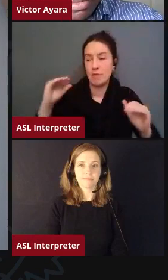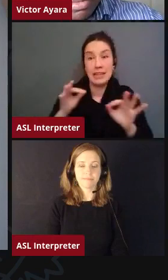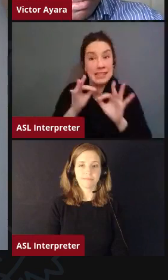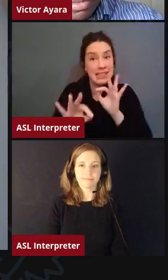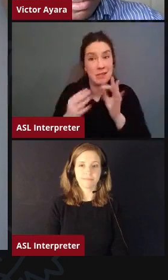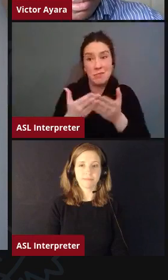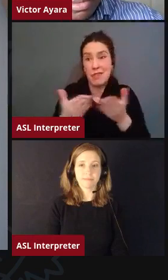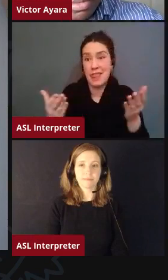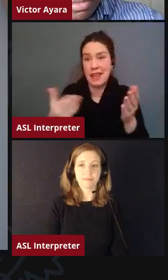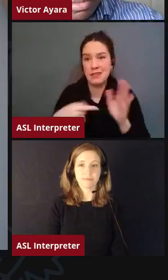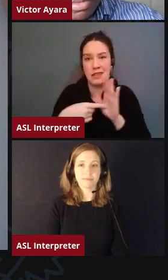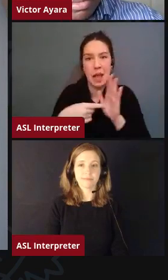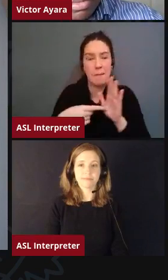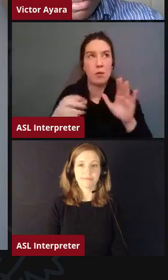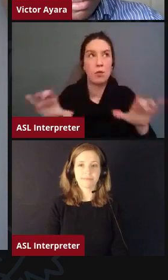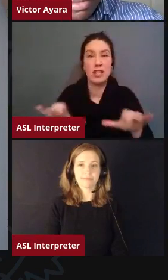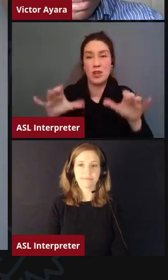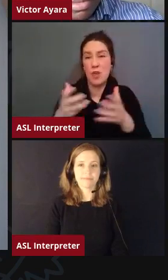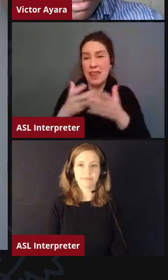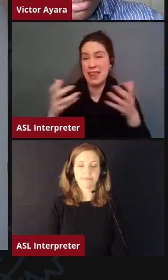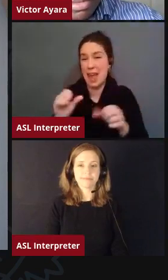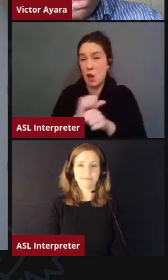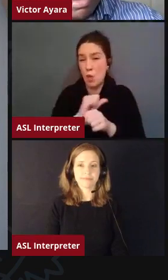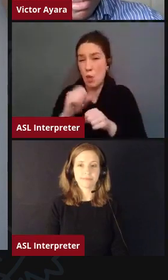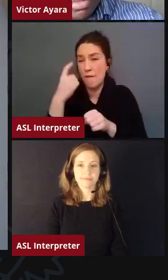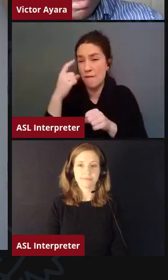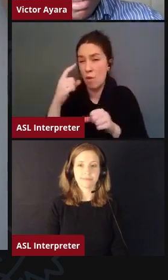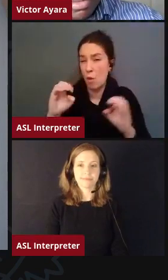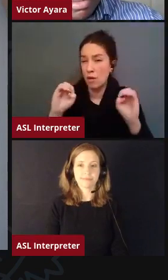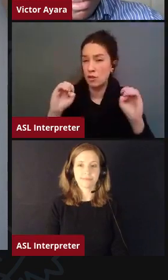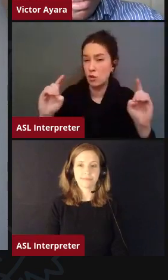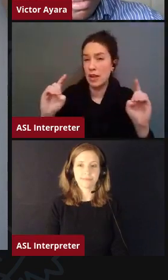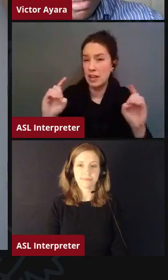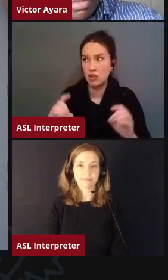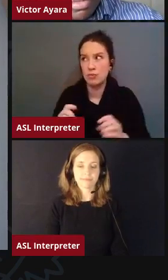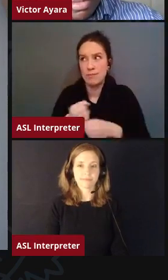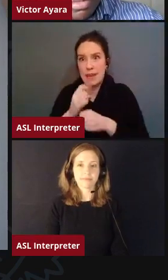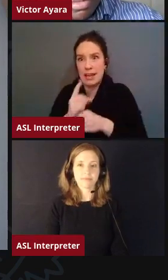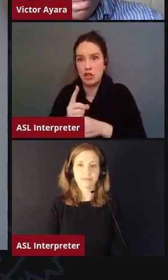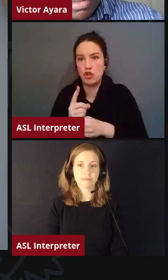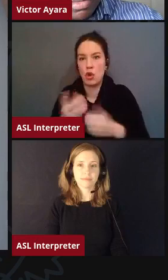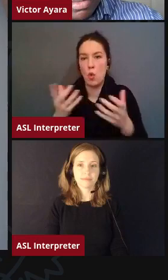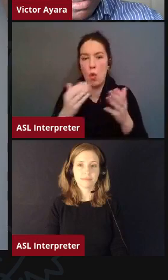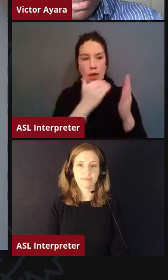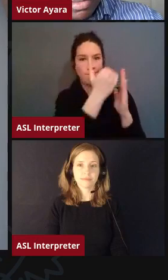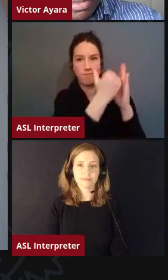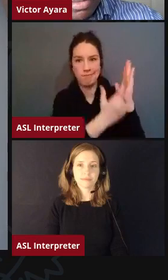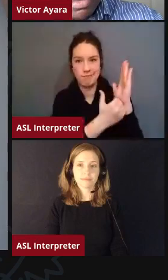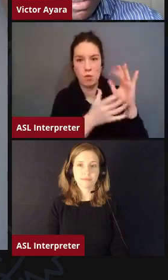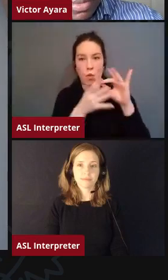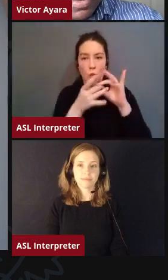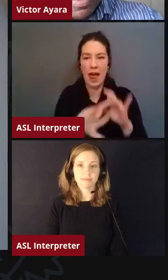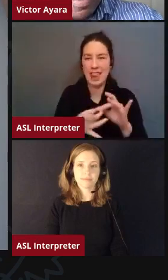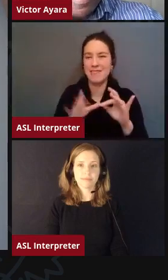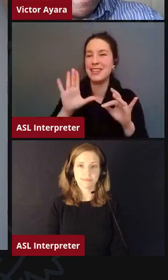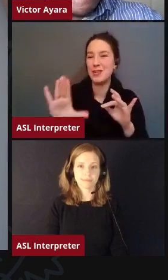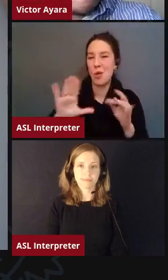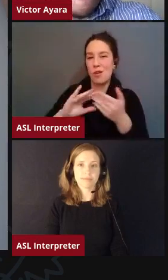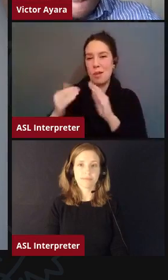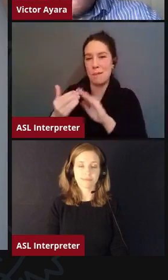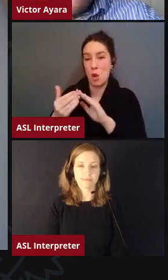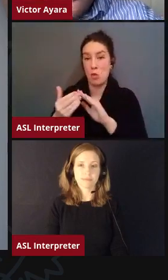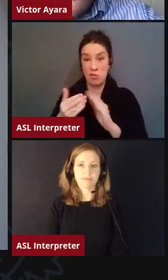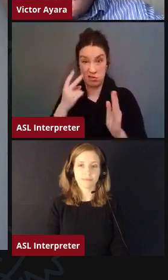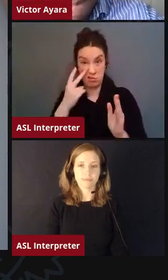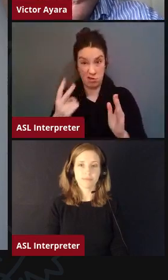putting, we did a lot of work around education, making sure that the materials would be relevant to the community. Do you see yourself reflected? Do you see